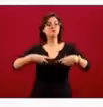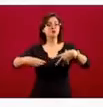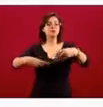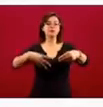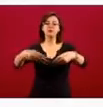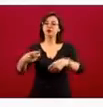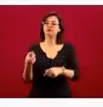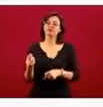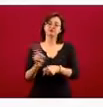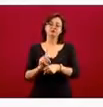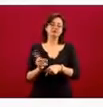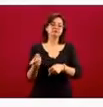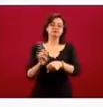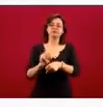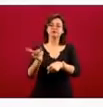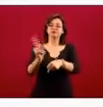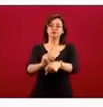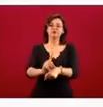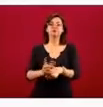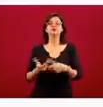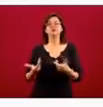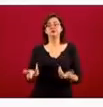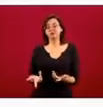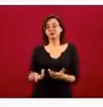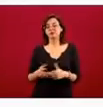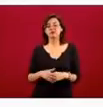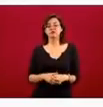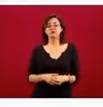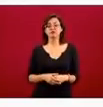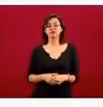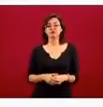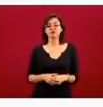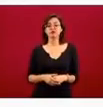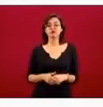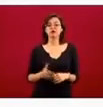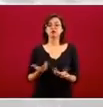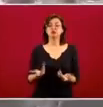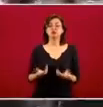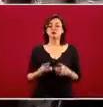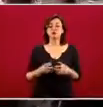the curve spike up as the days go by.